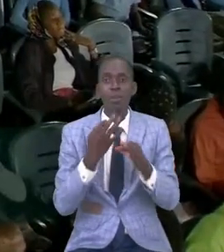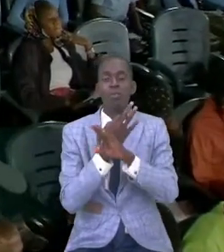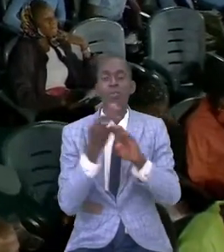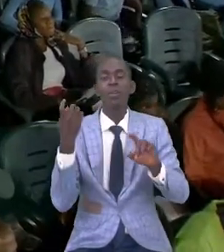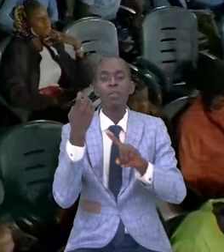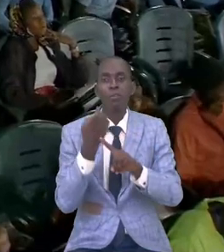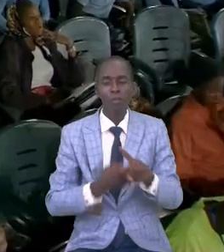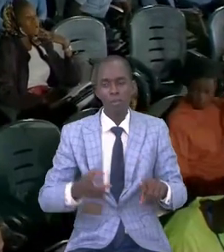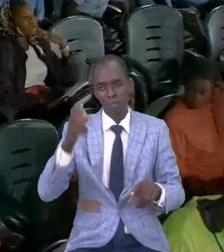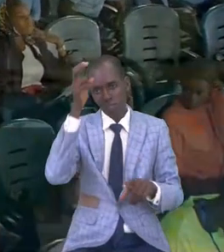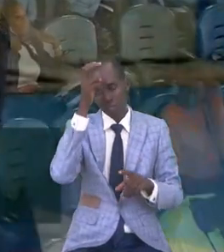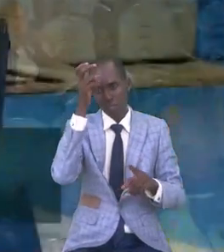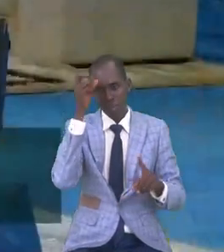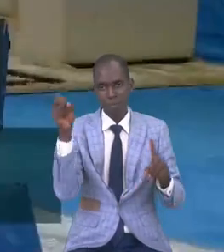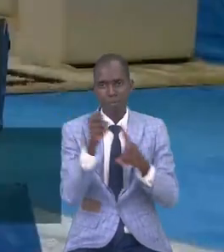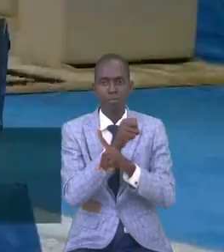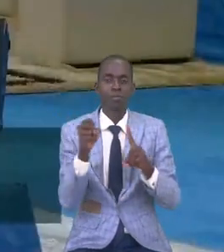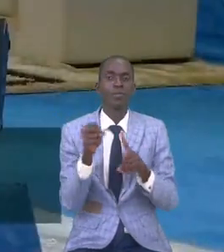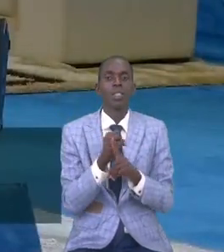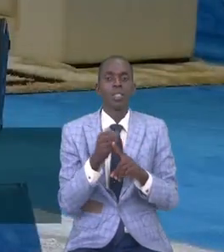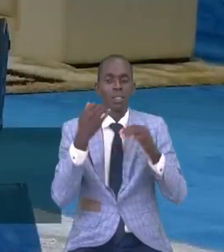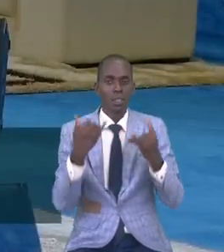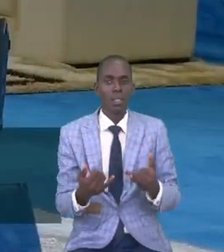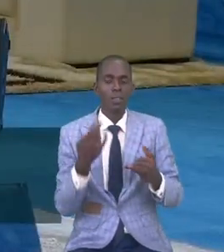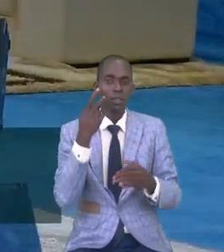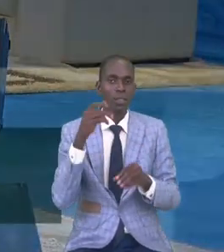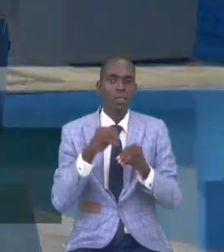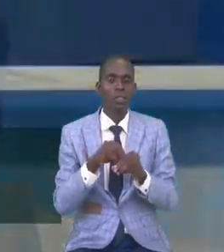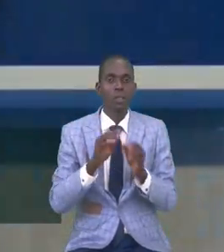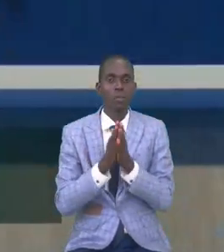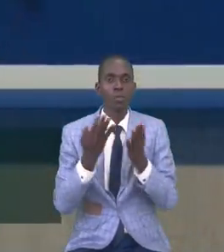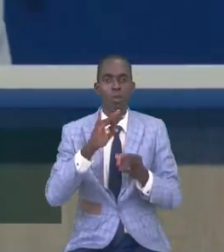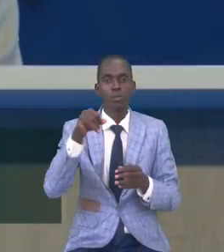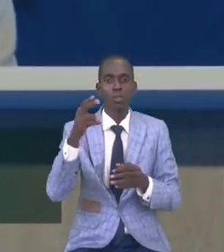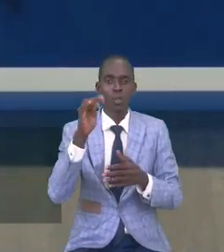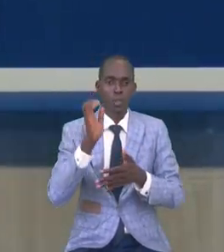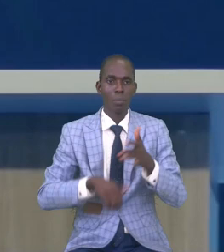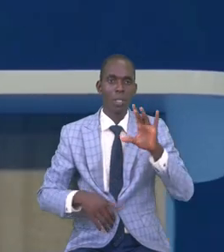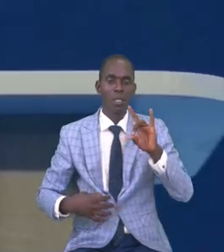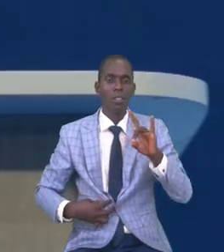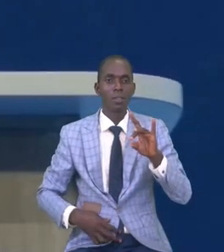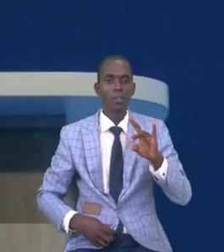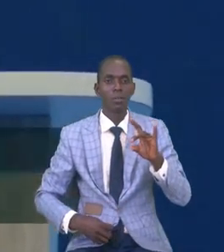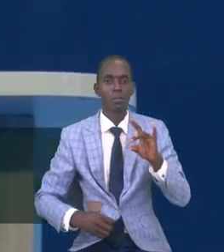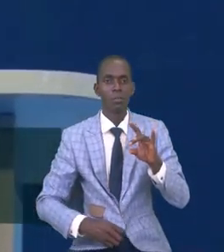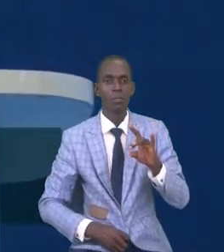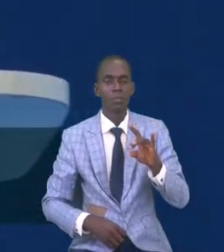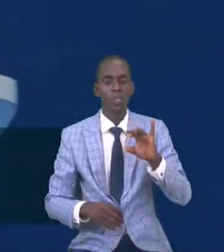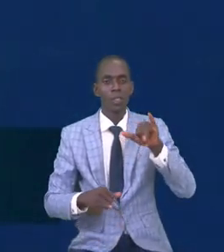satanic affliction. Look at this in John chapter 8, verse